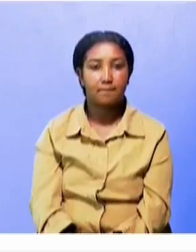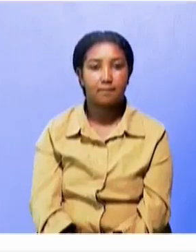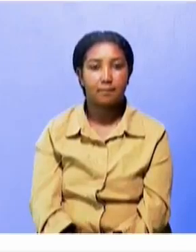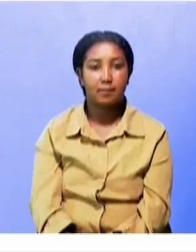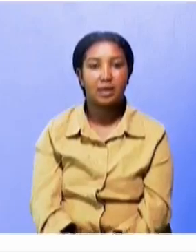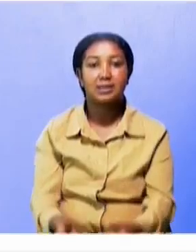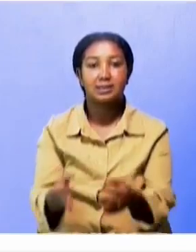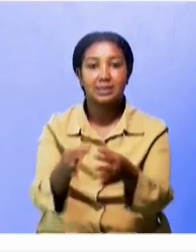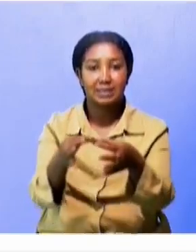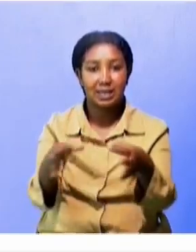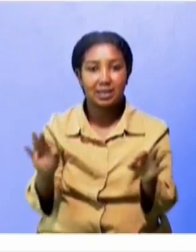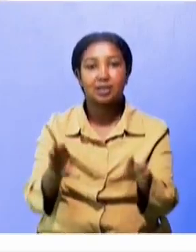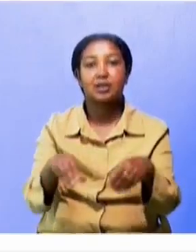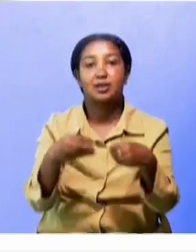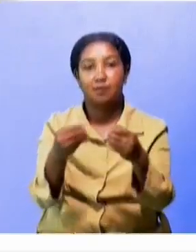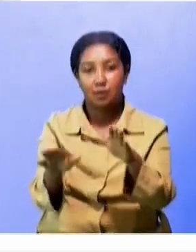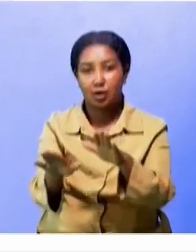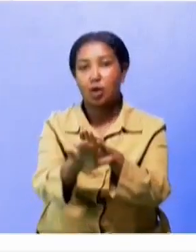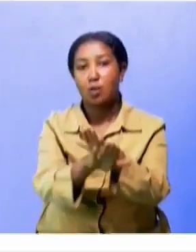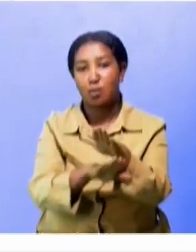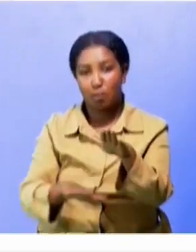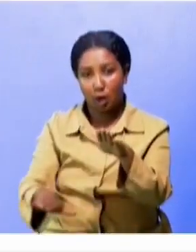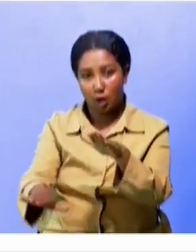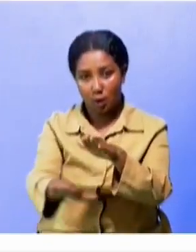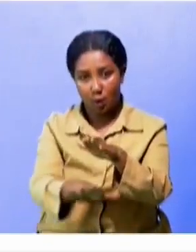in the sentence given below,